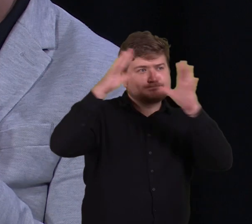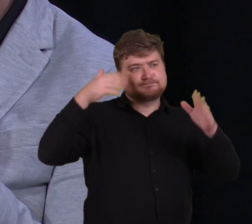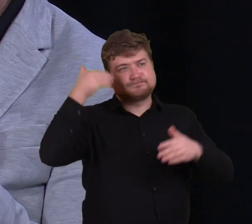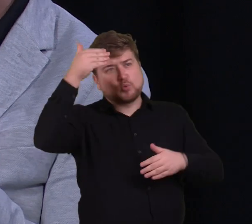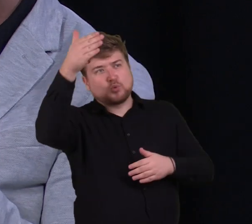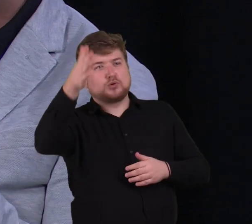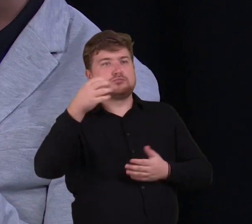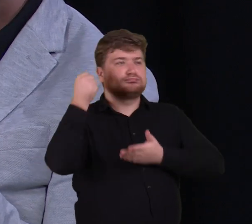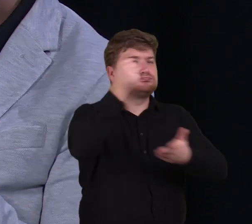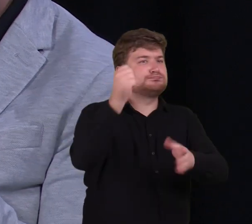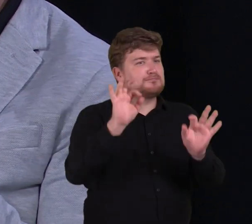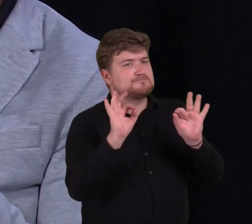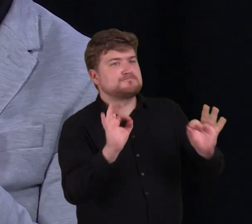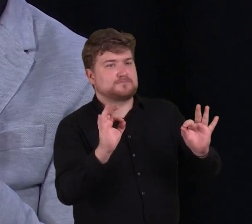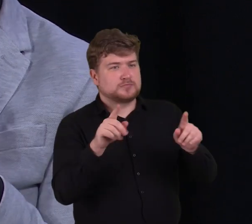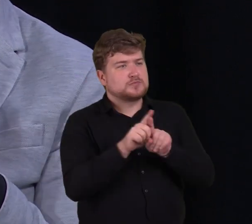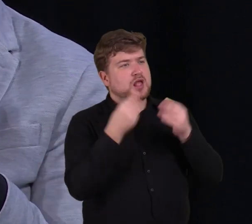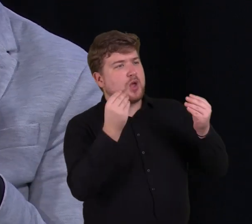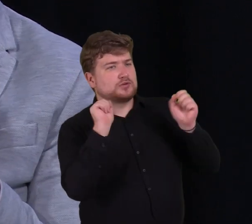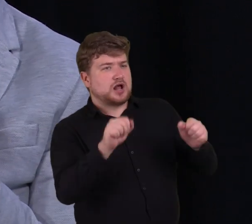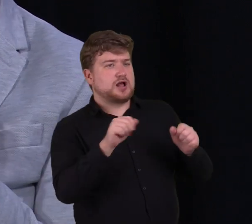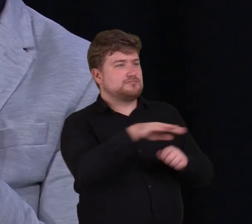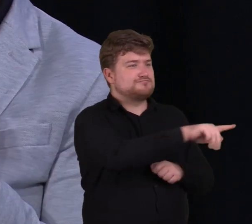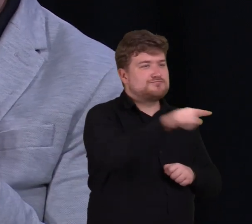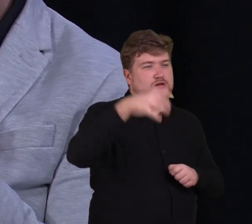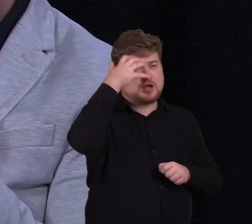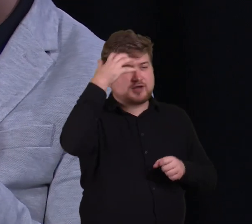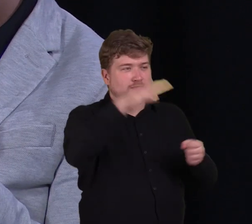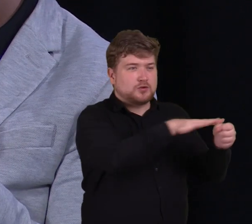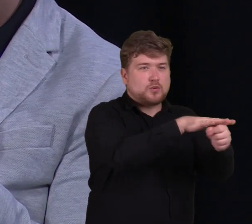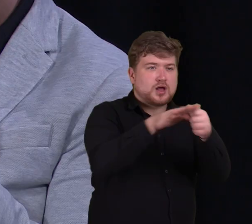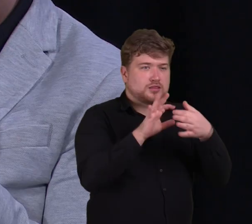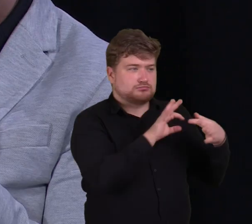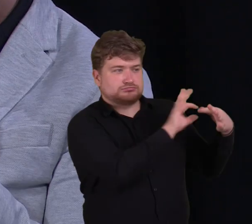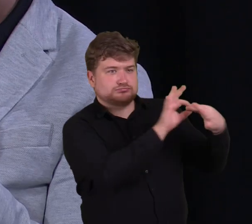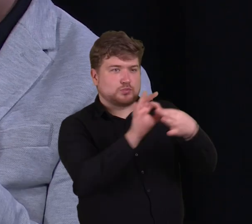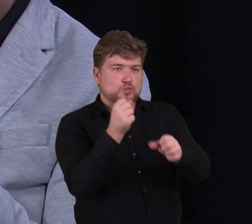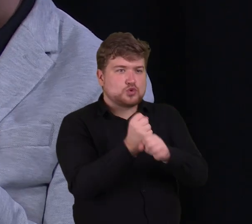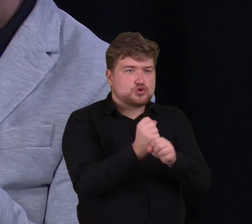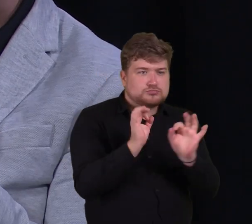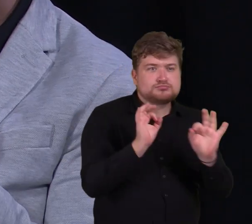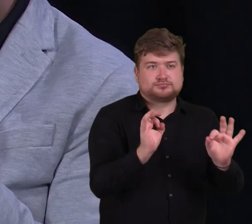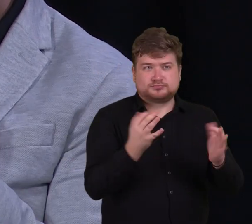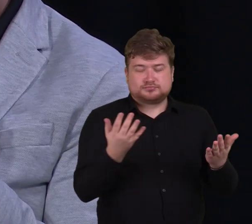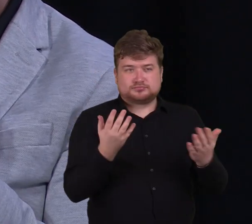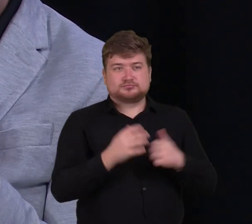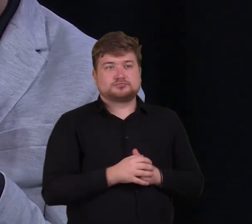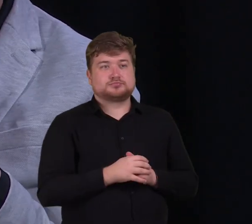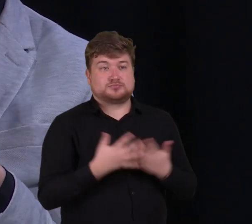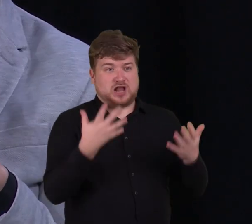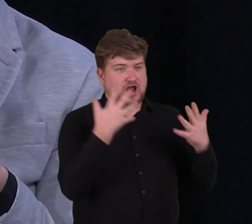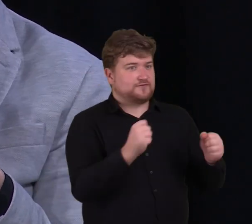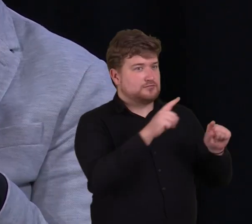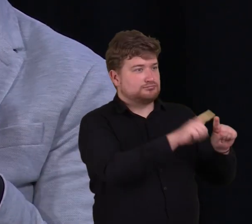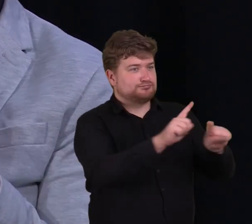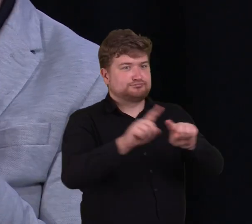gaining allocation from different operational programs, which makes the system quite complex. But when we look